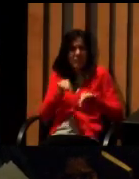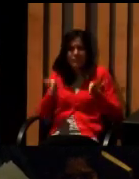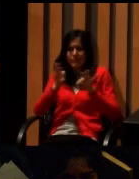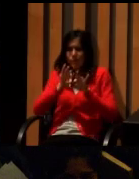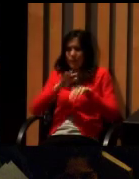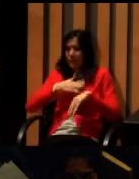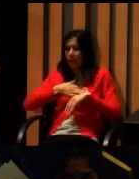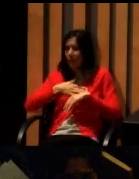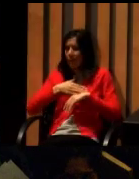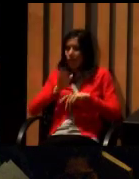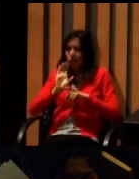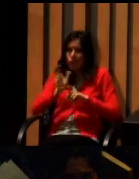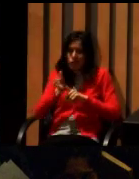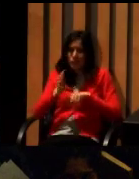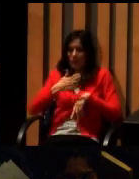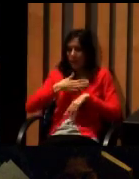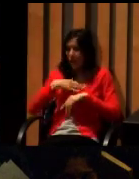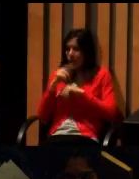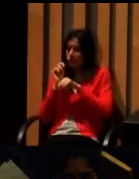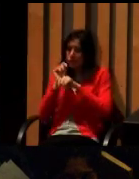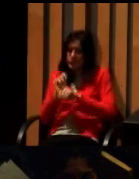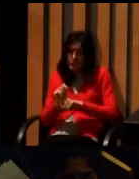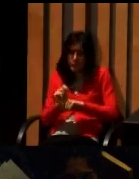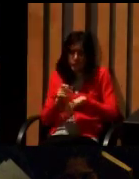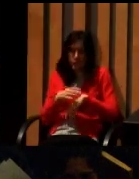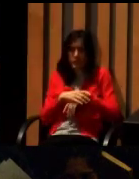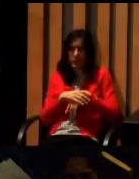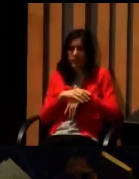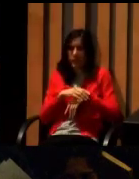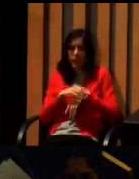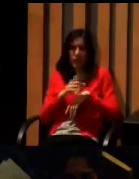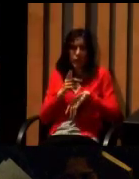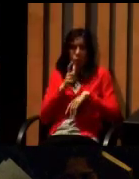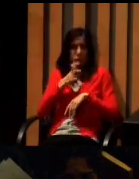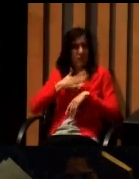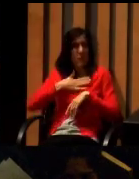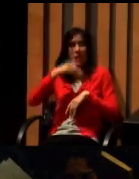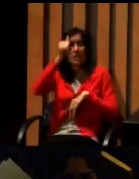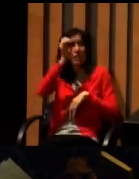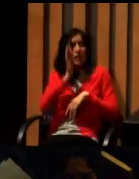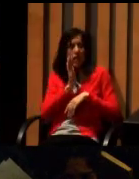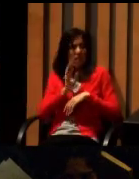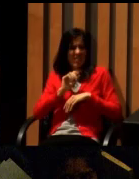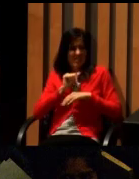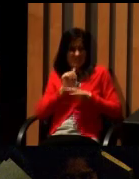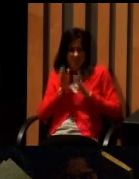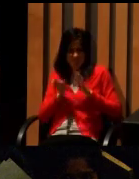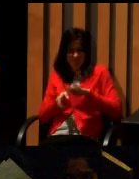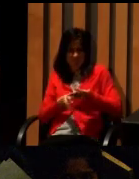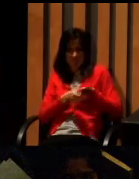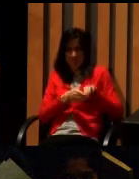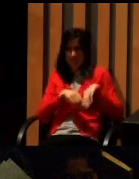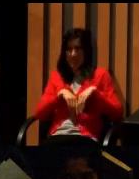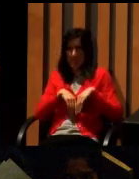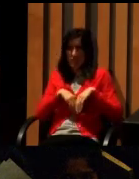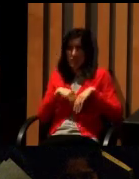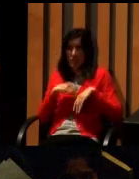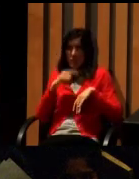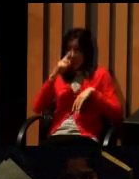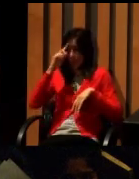my tradition or who I call my God. Does anybody in here know what it's really all